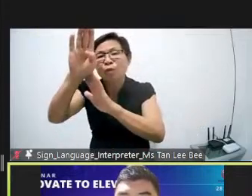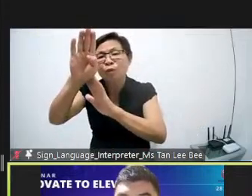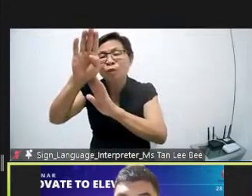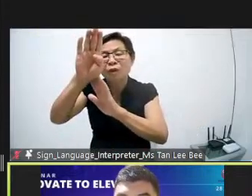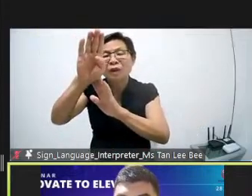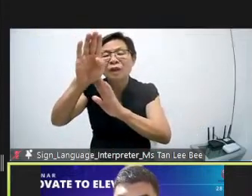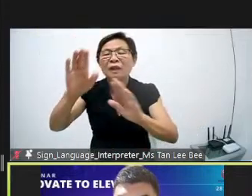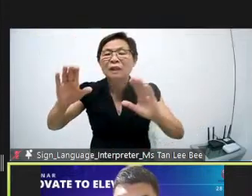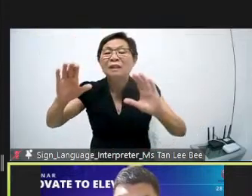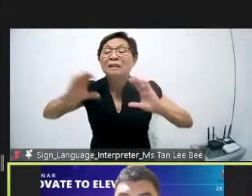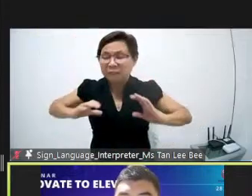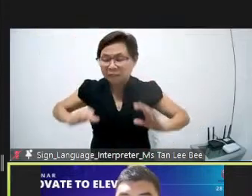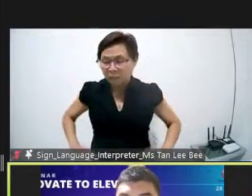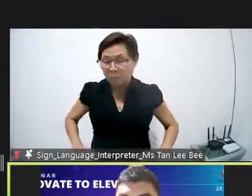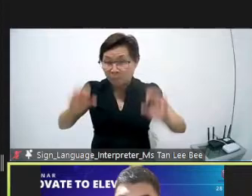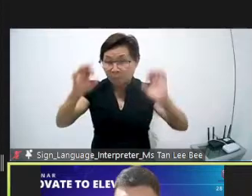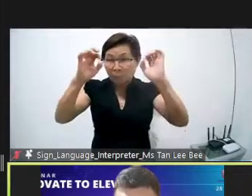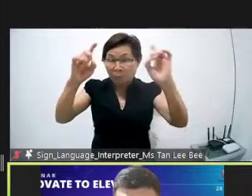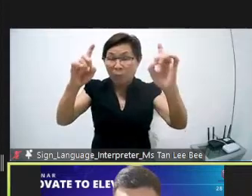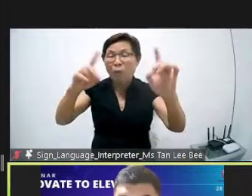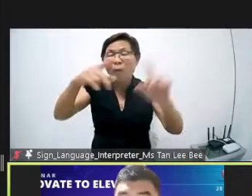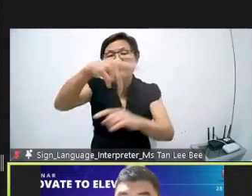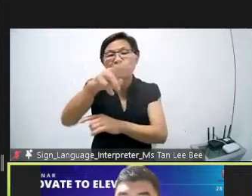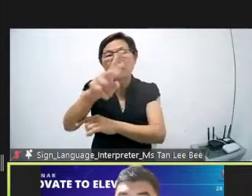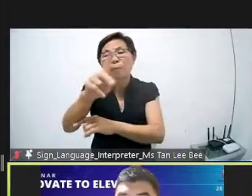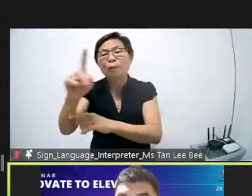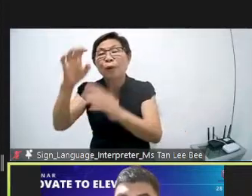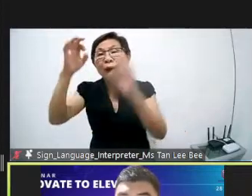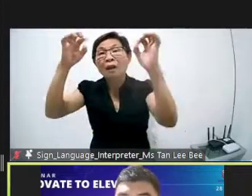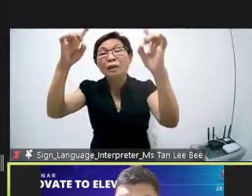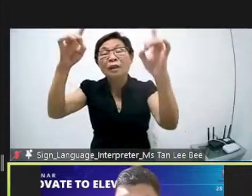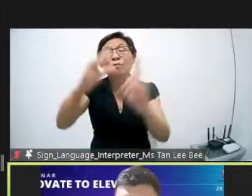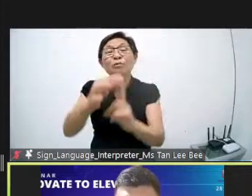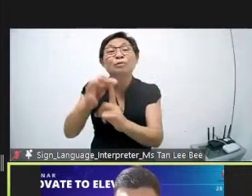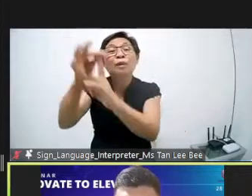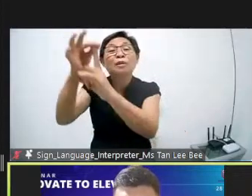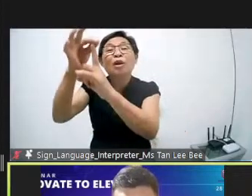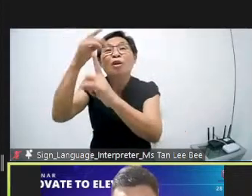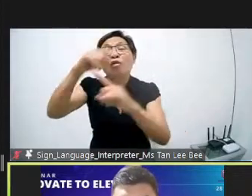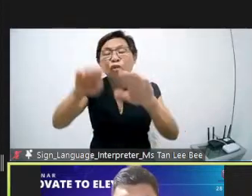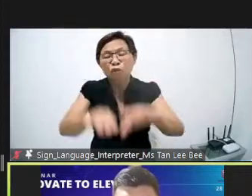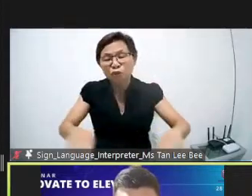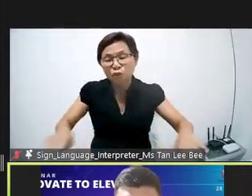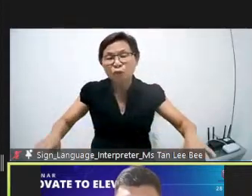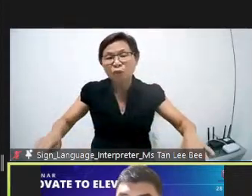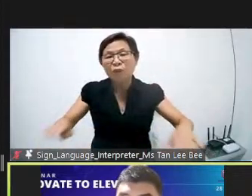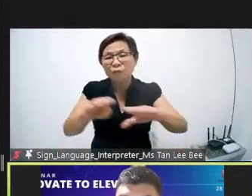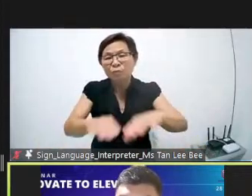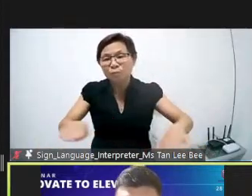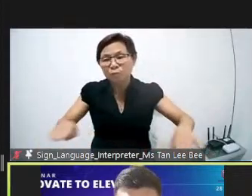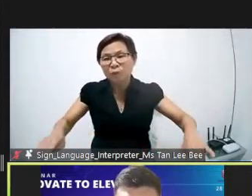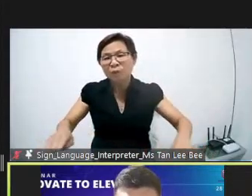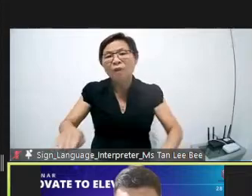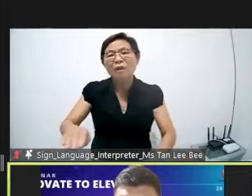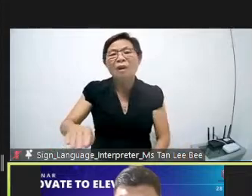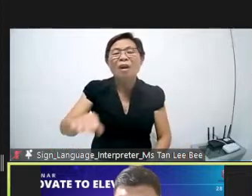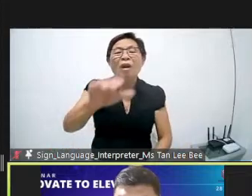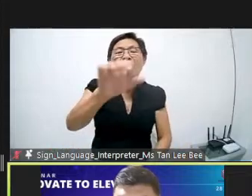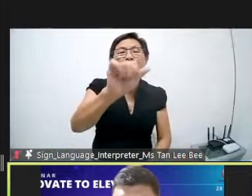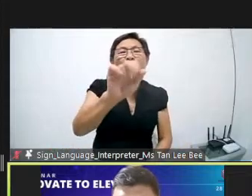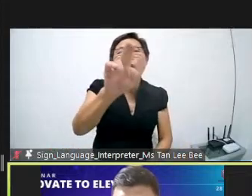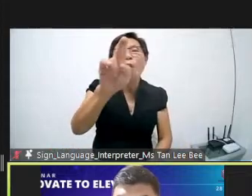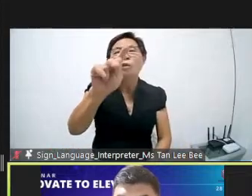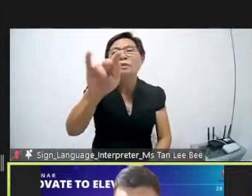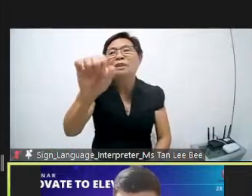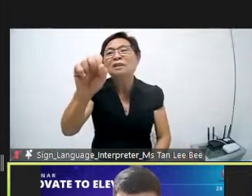education, particularly a contextualized educational application for children with autism spectrum disorder.